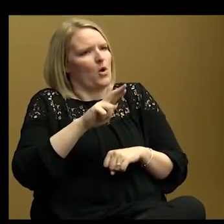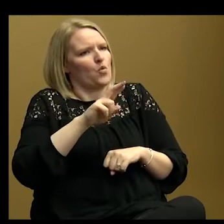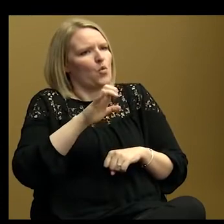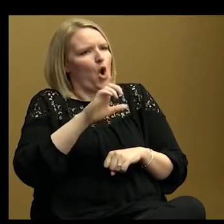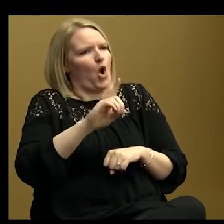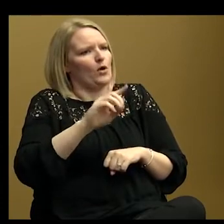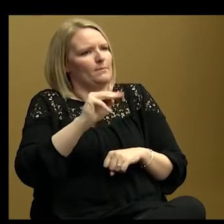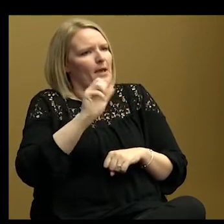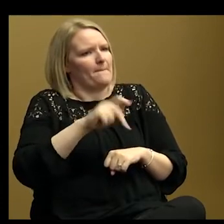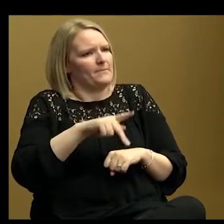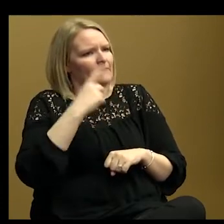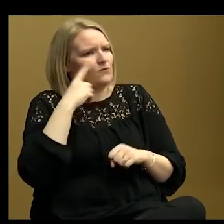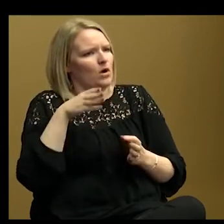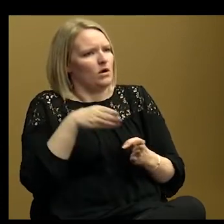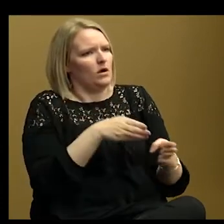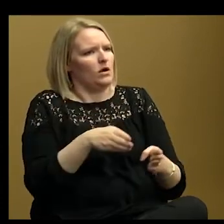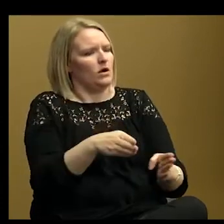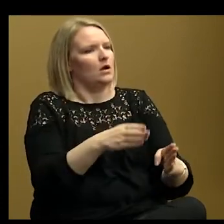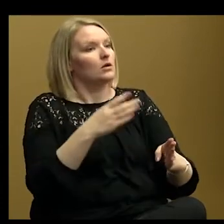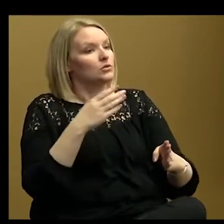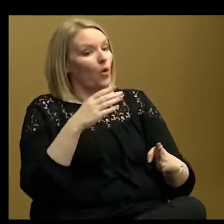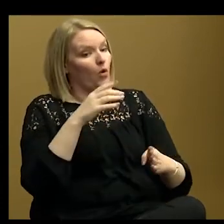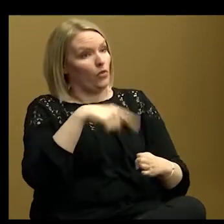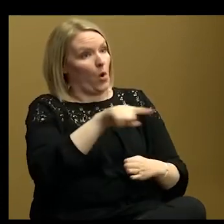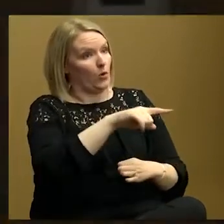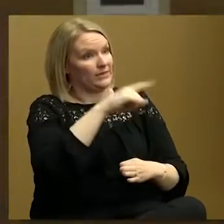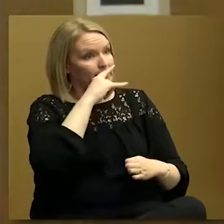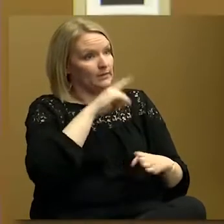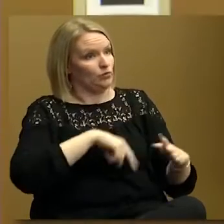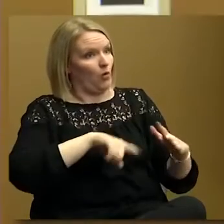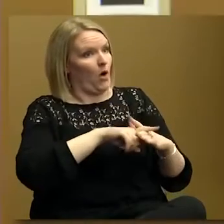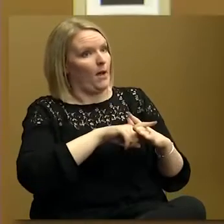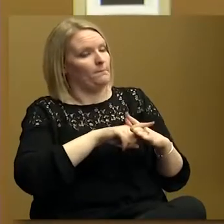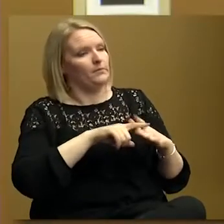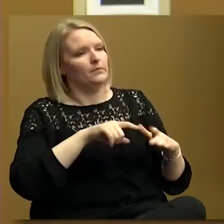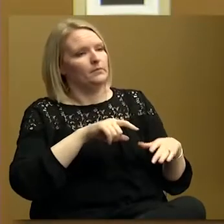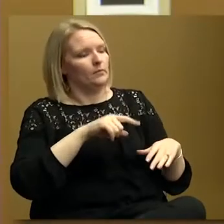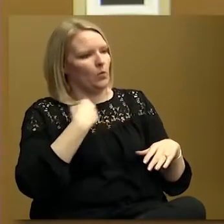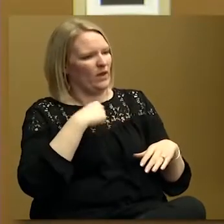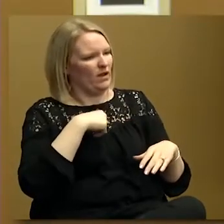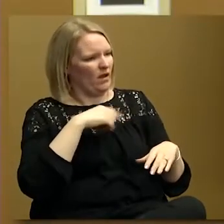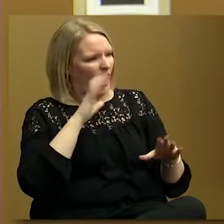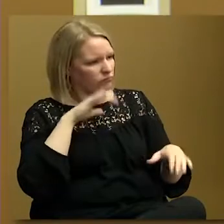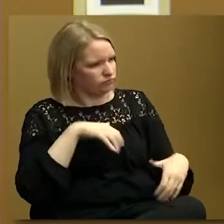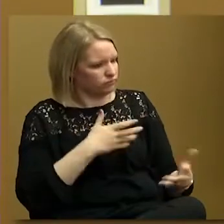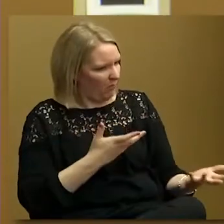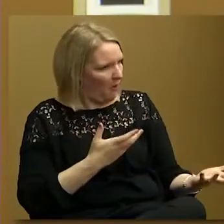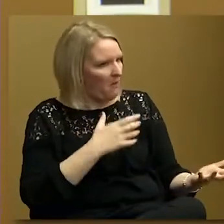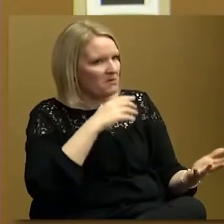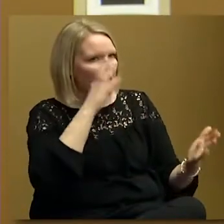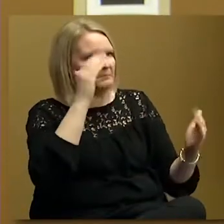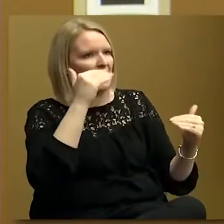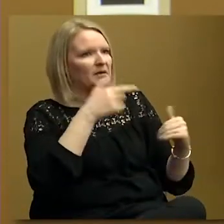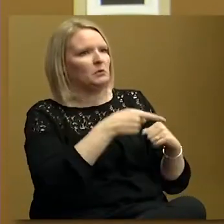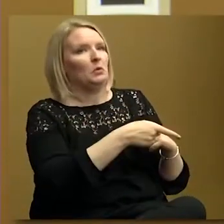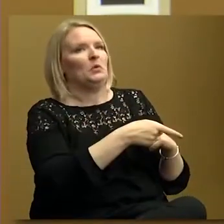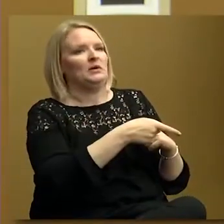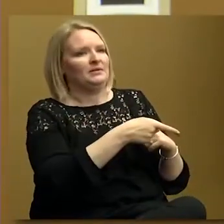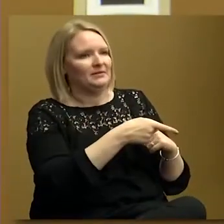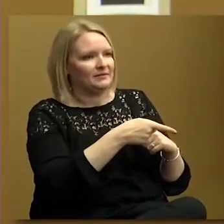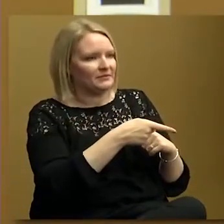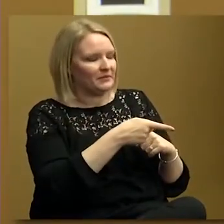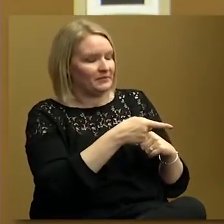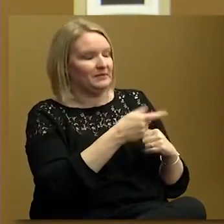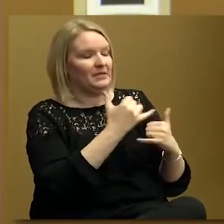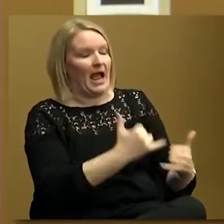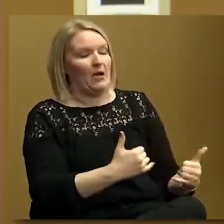it's like, these kids are brought into us, or, sometimes it's a real surprise who walks in your door the next day. Oh, I have